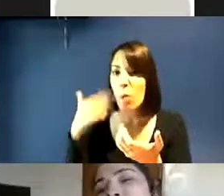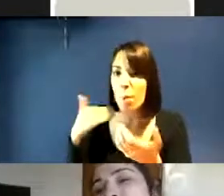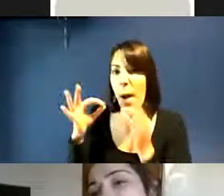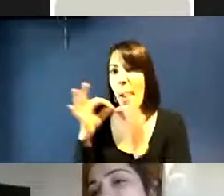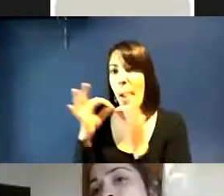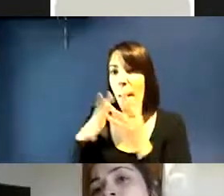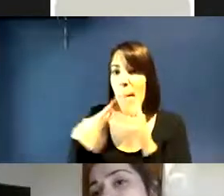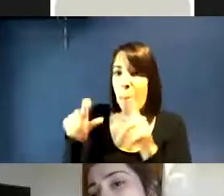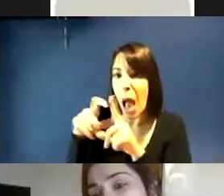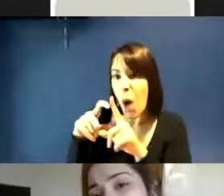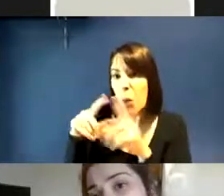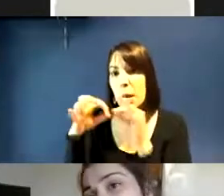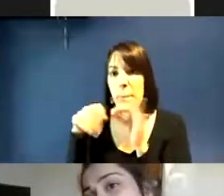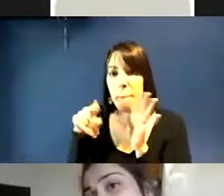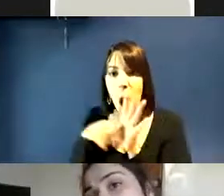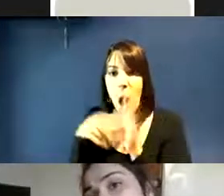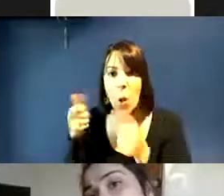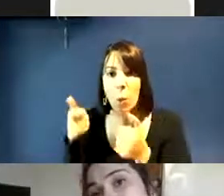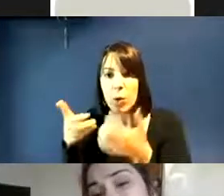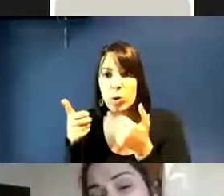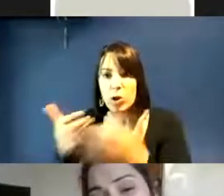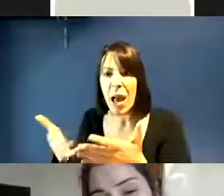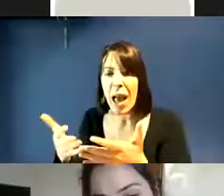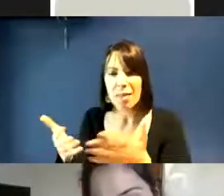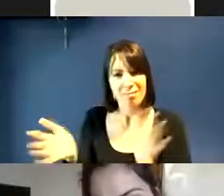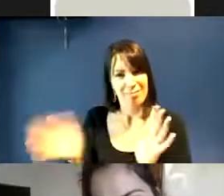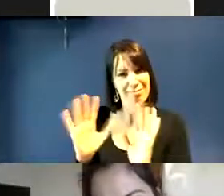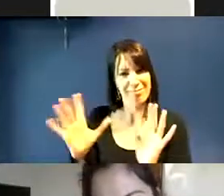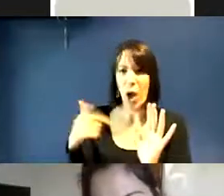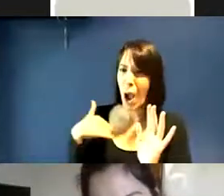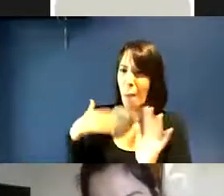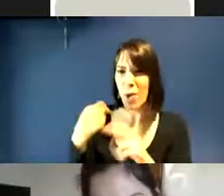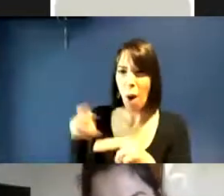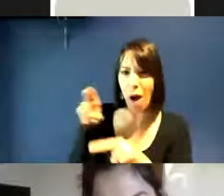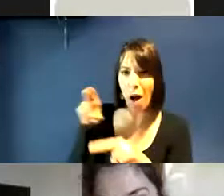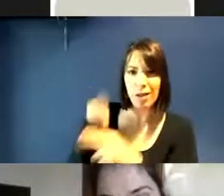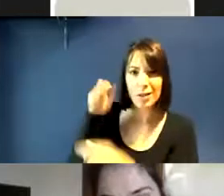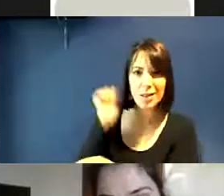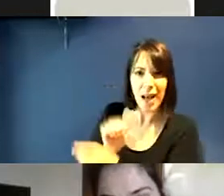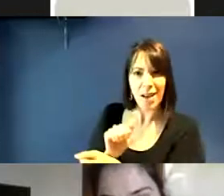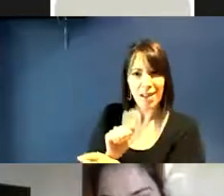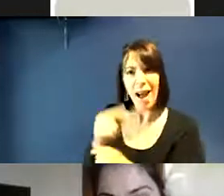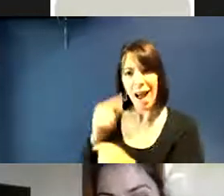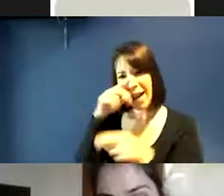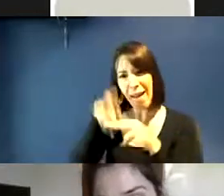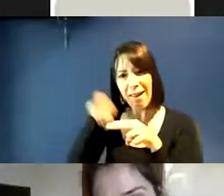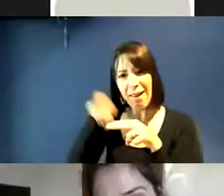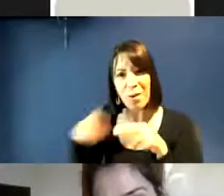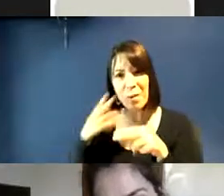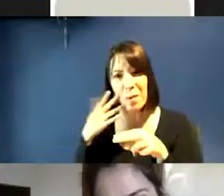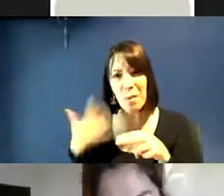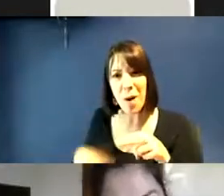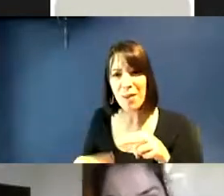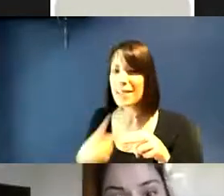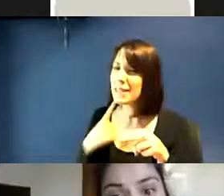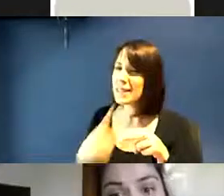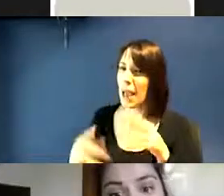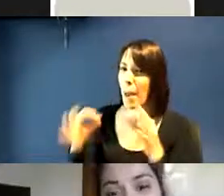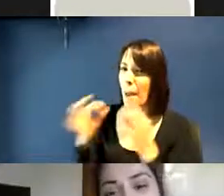user, because I'm not glued to my wheelchair. I can get out at any time. It sounds silly when you put it that way,